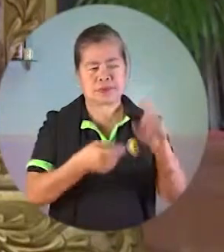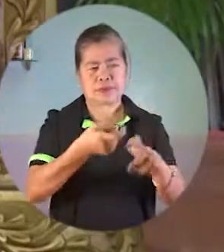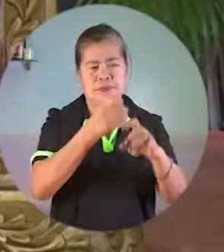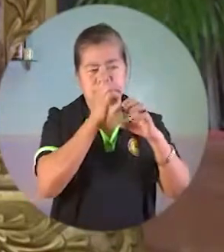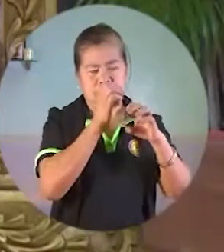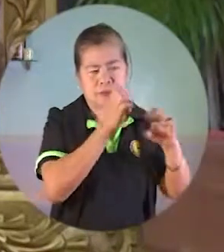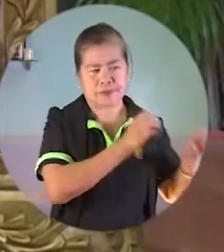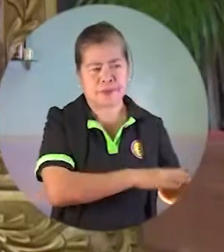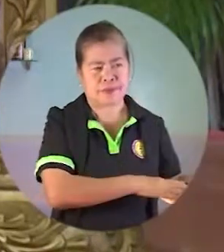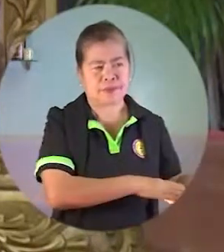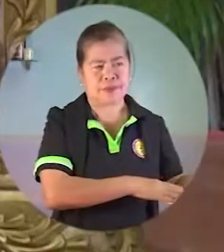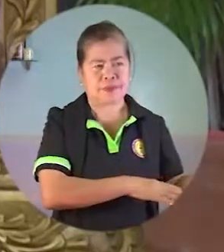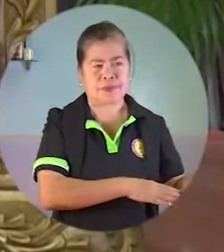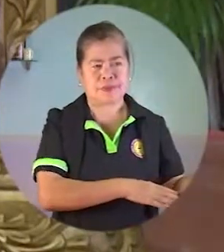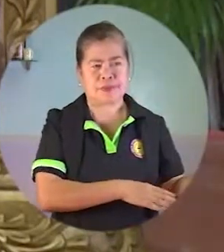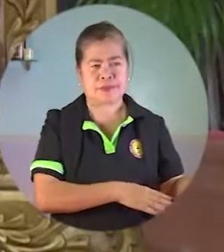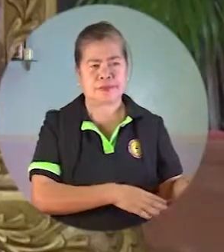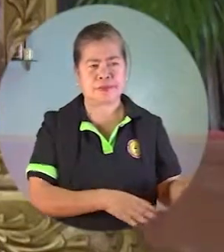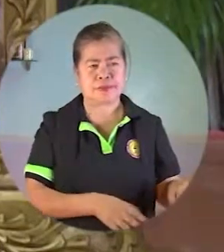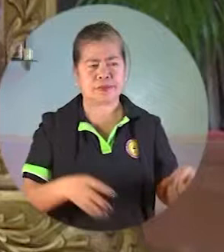of the devil.